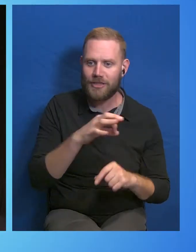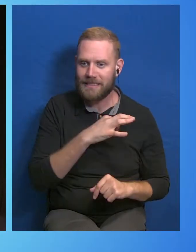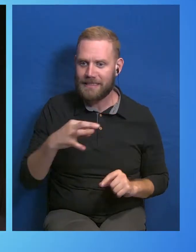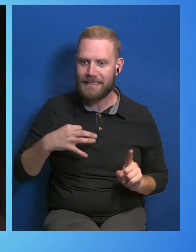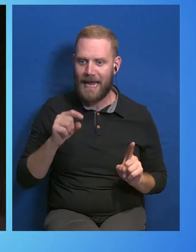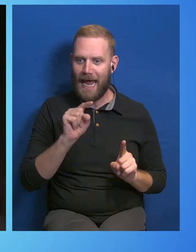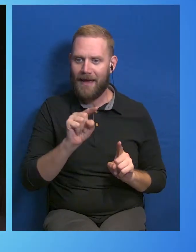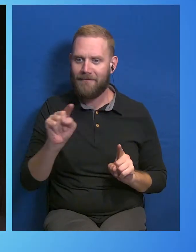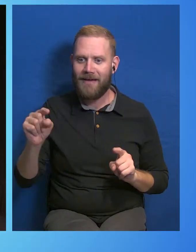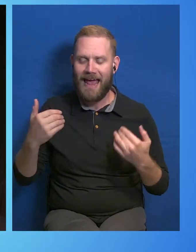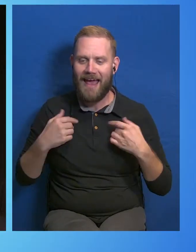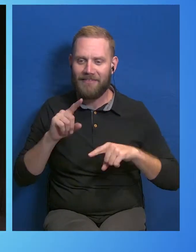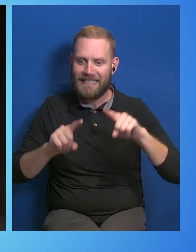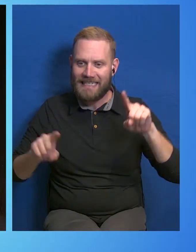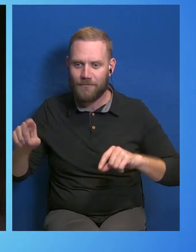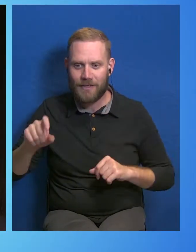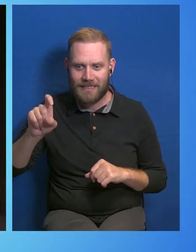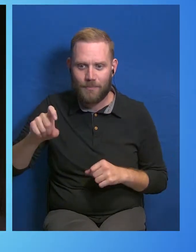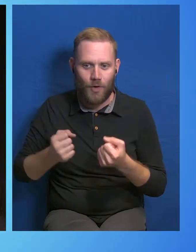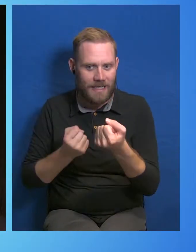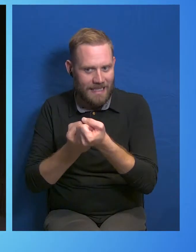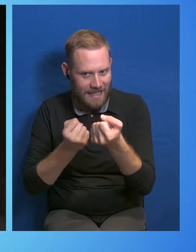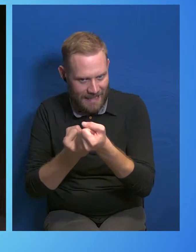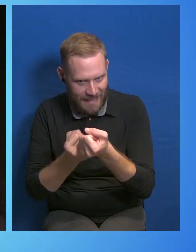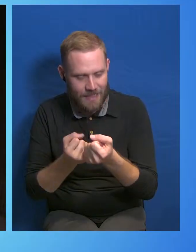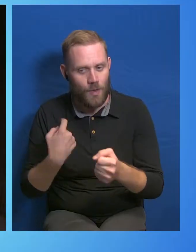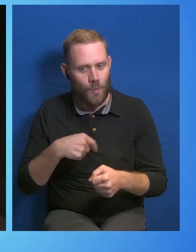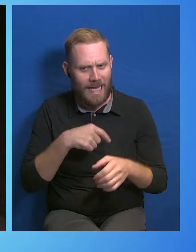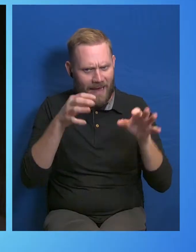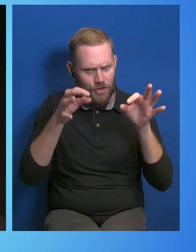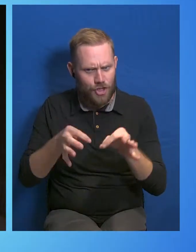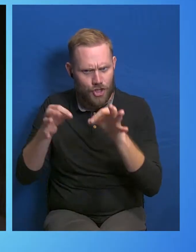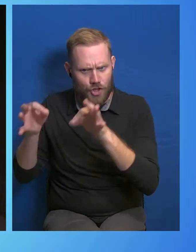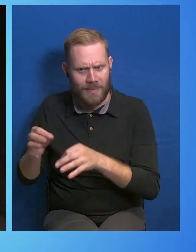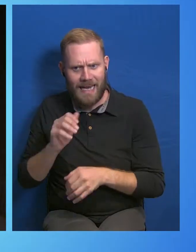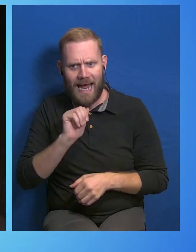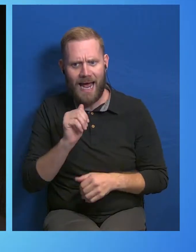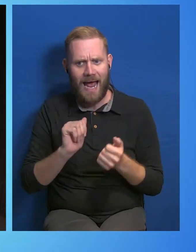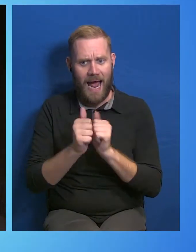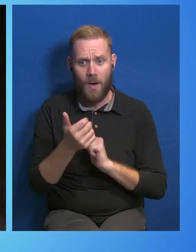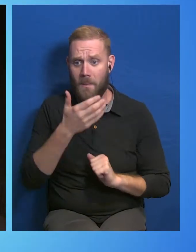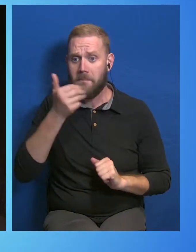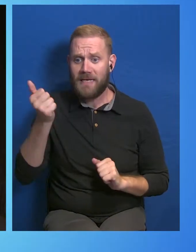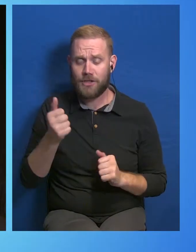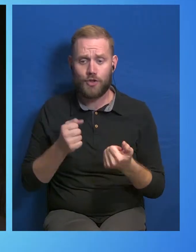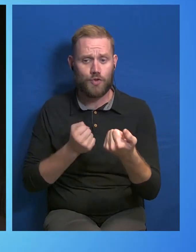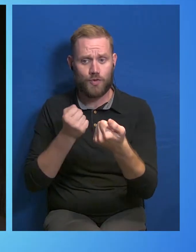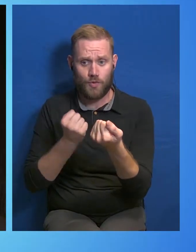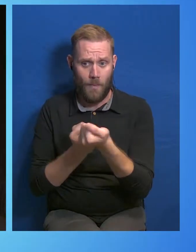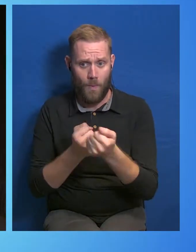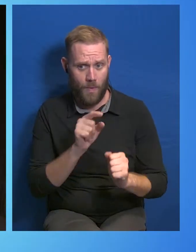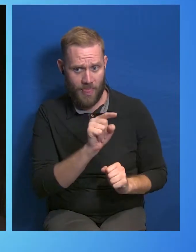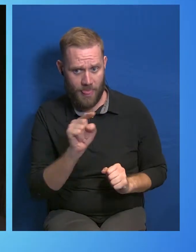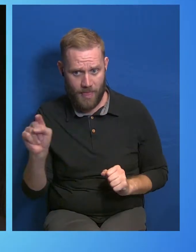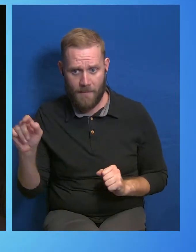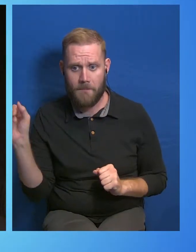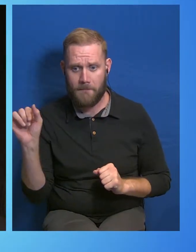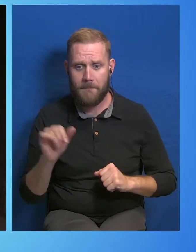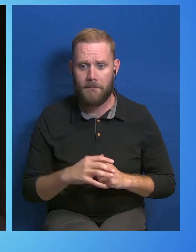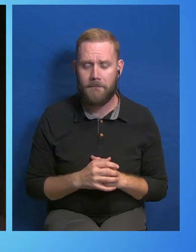have different support needs. We need to determine how best to support them as well.